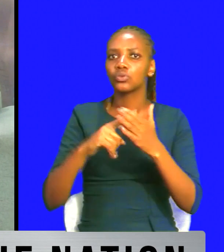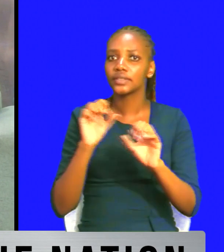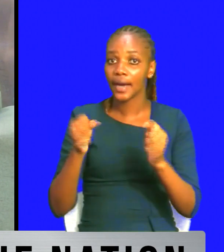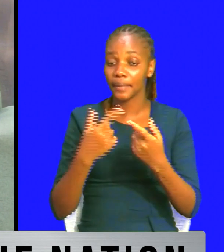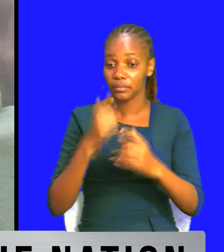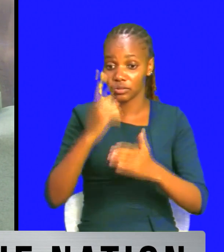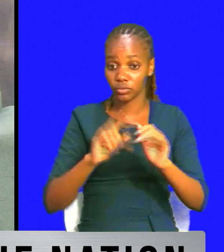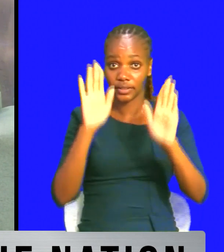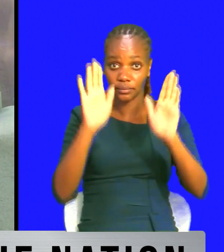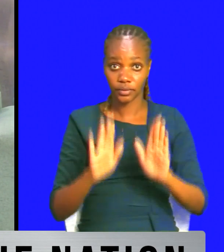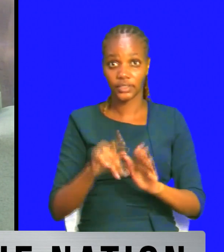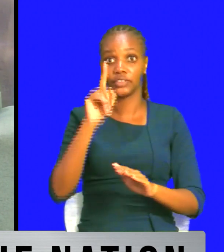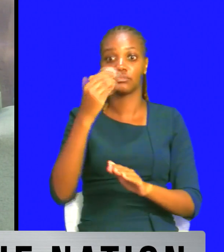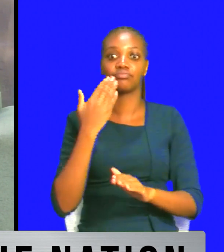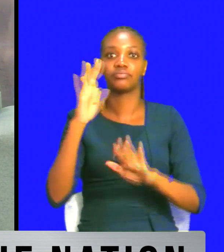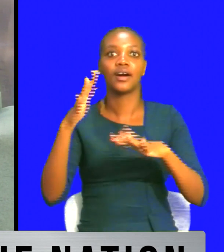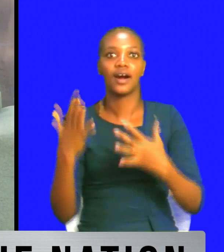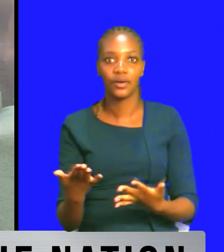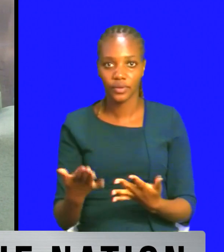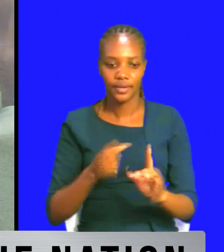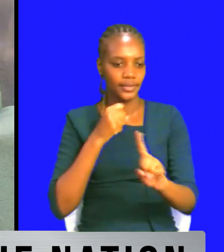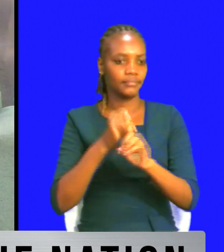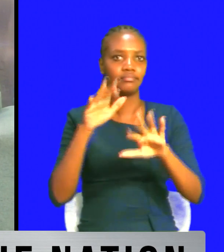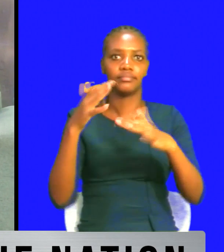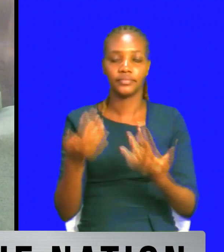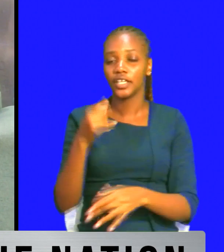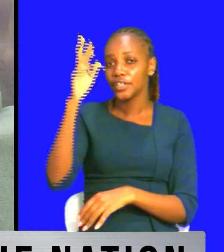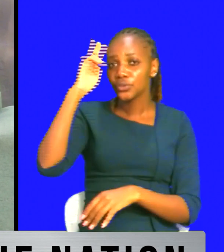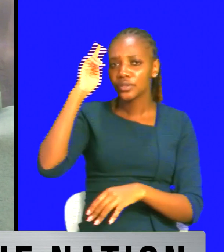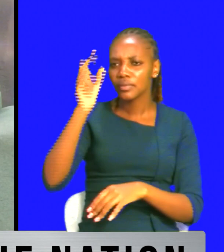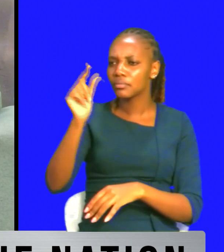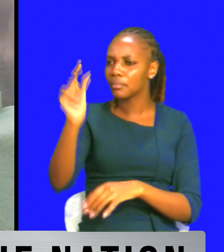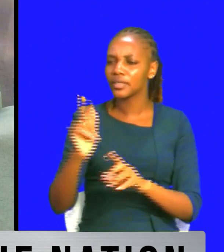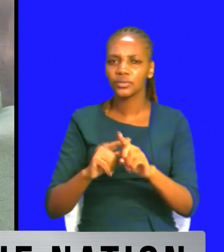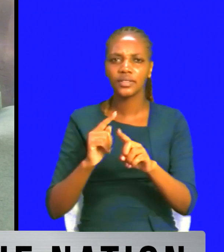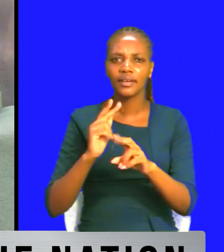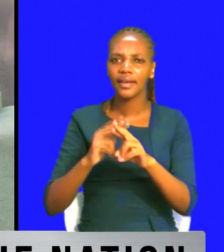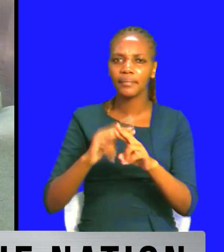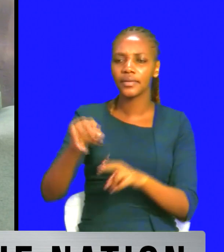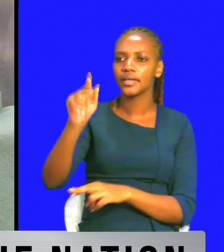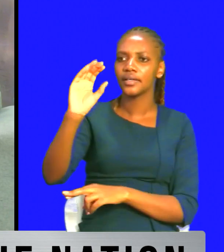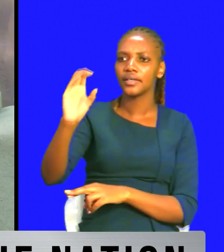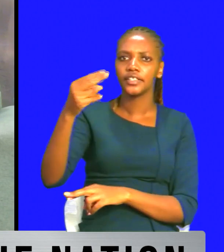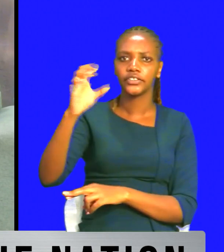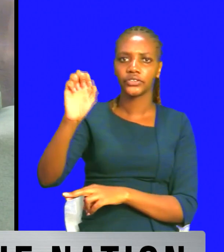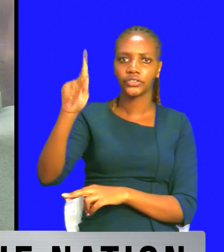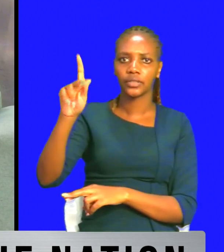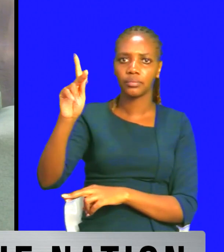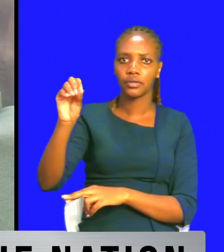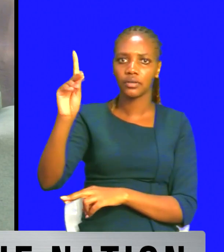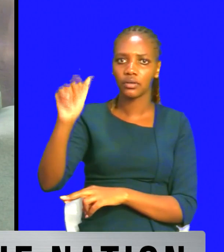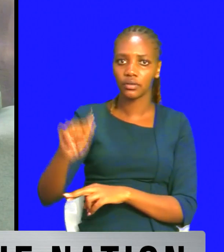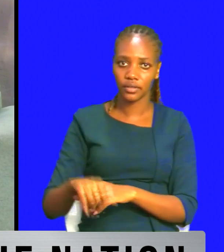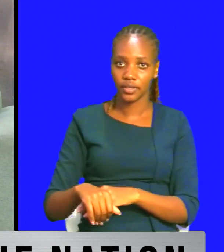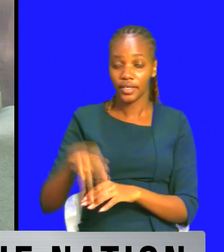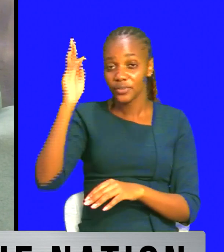important is how do you react to it. We've been here before. You remember Chepkok? Yes, It was bad those days. They were